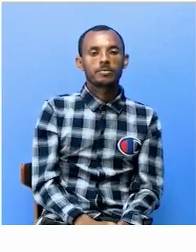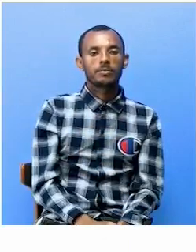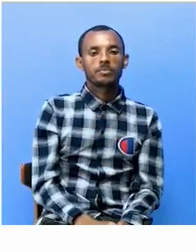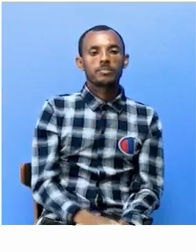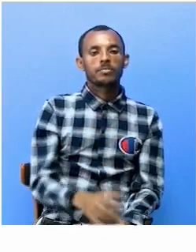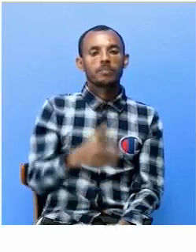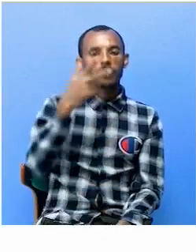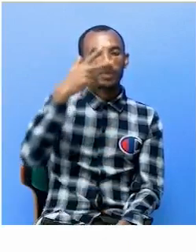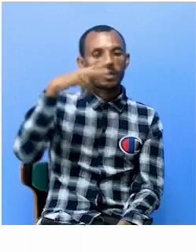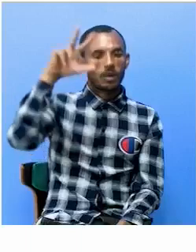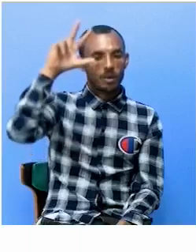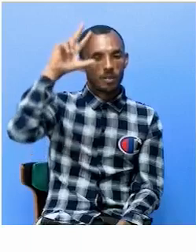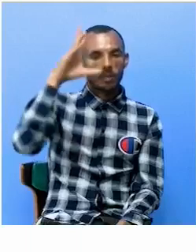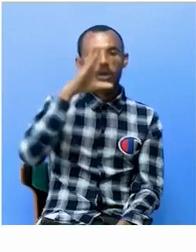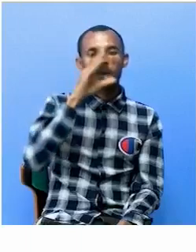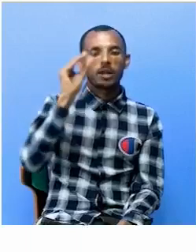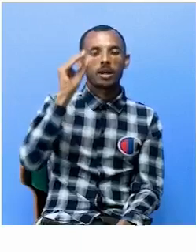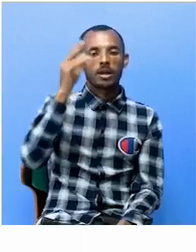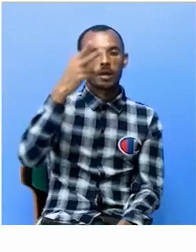cube roots.